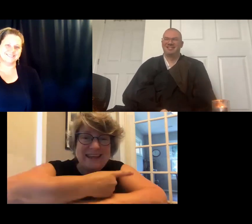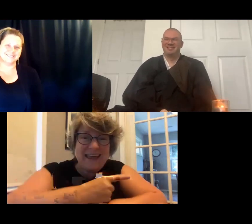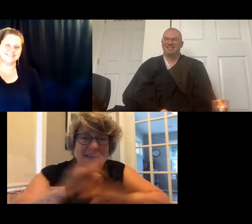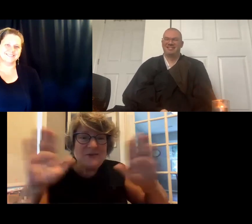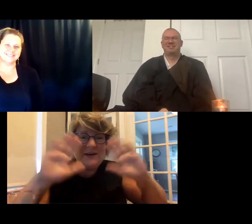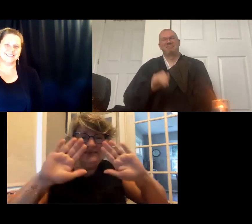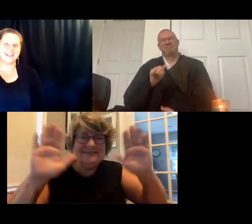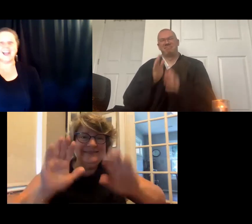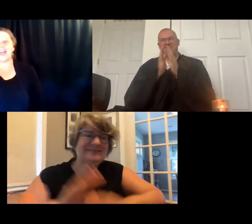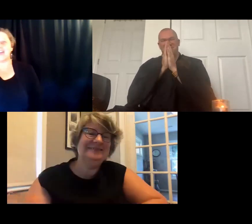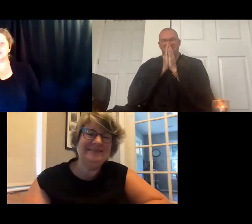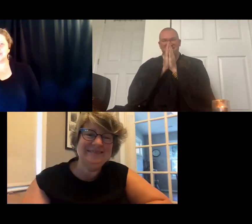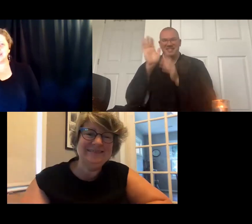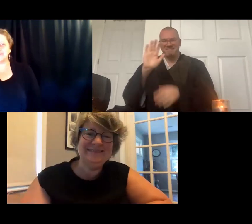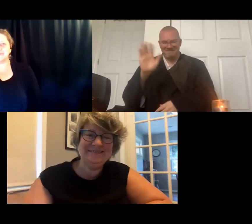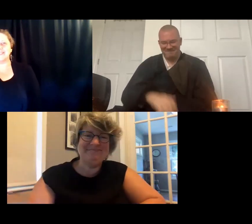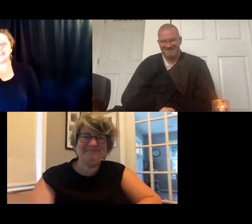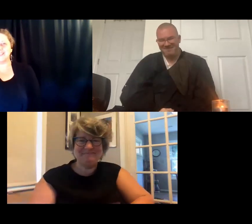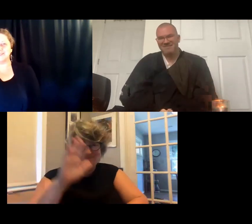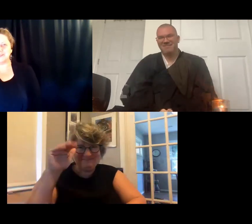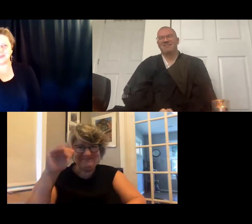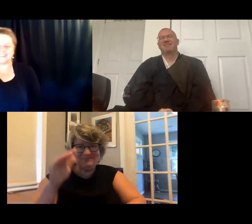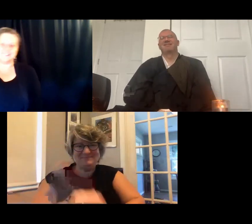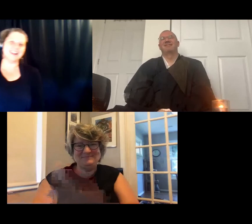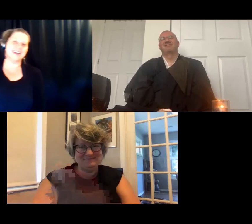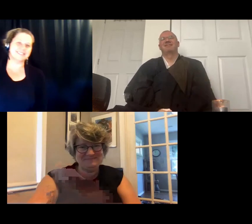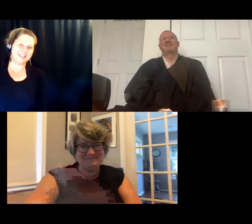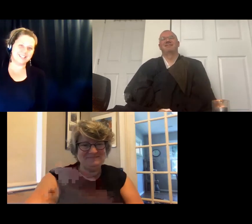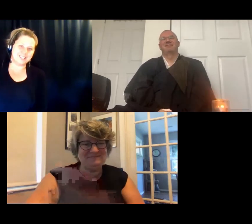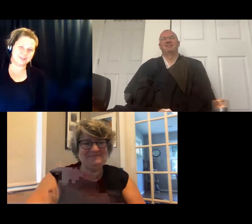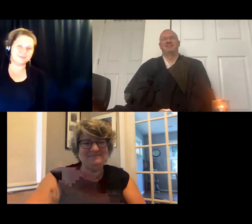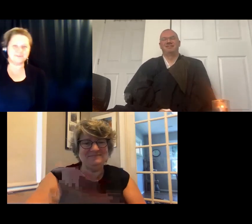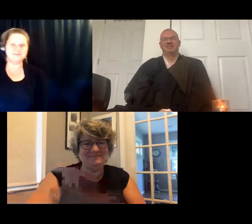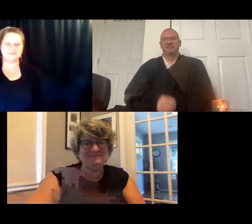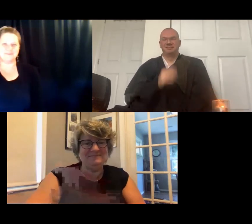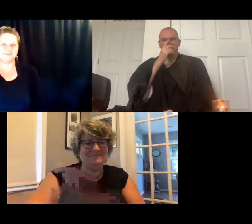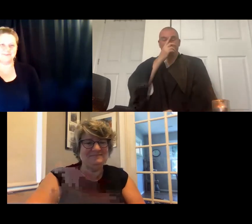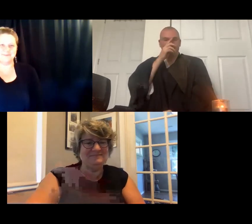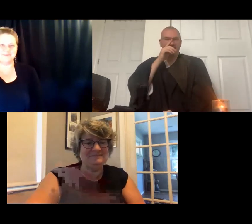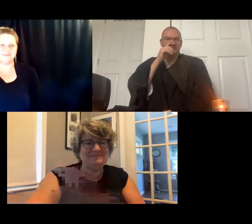Have a good day, everyone. Thank you so much. Yes, thank you.